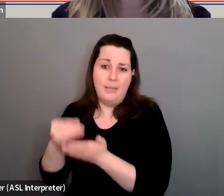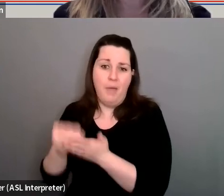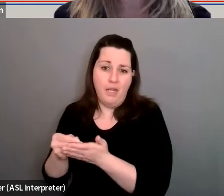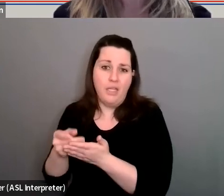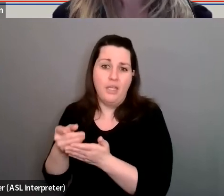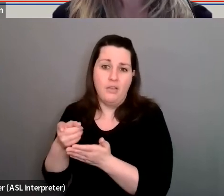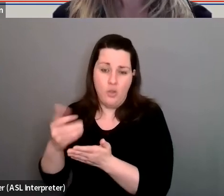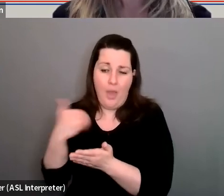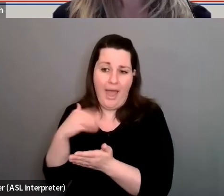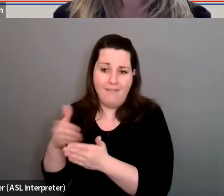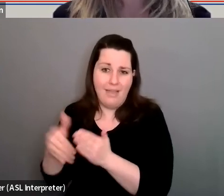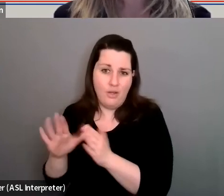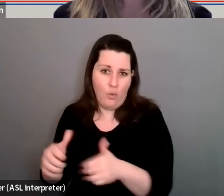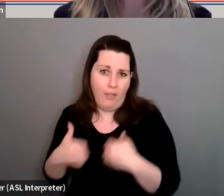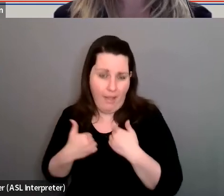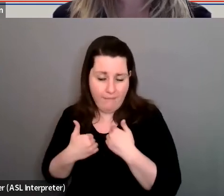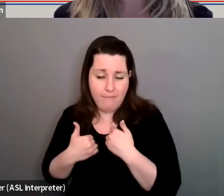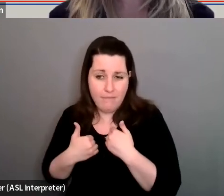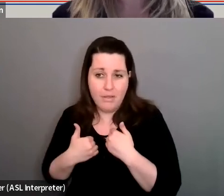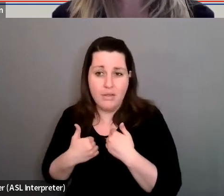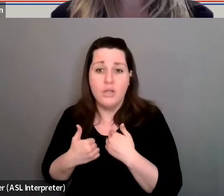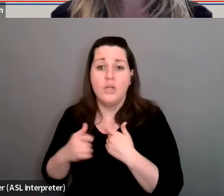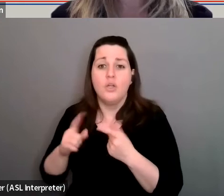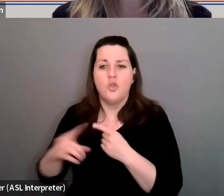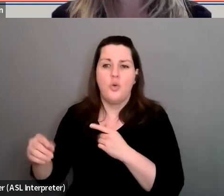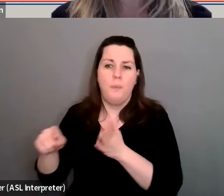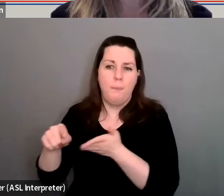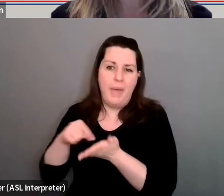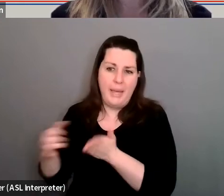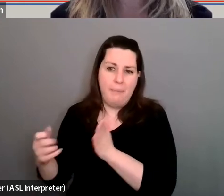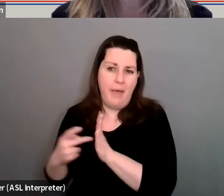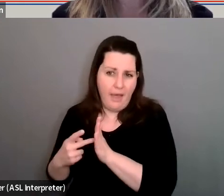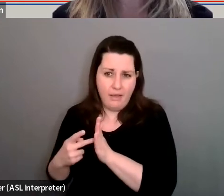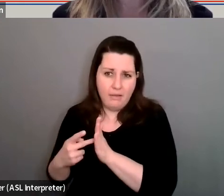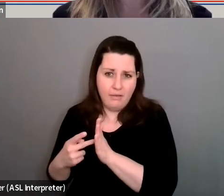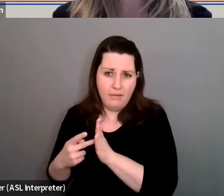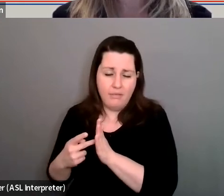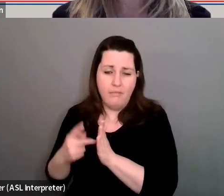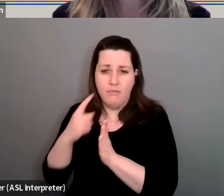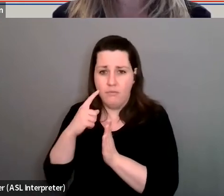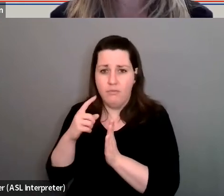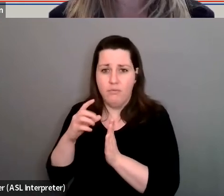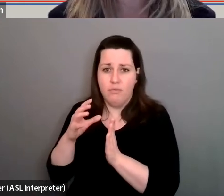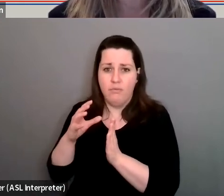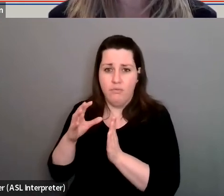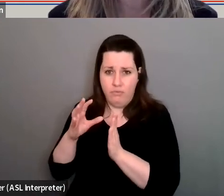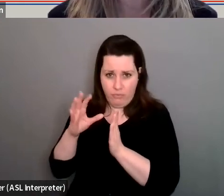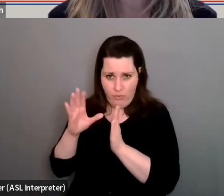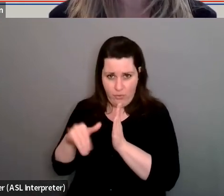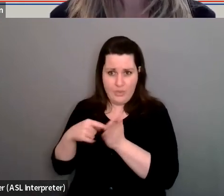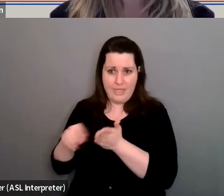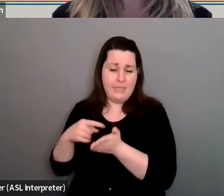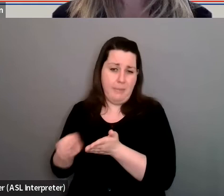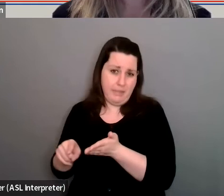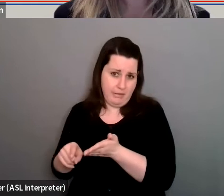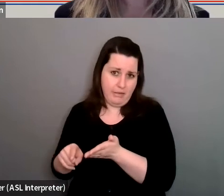end of your life to reimburse, essentially to reimburse for those expenses that were